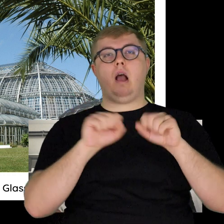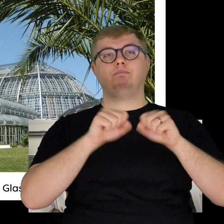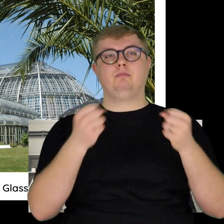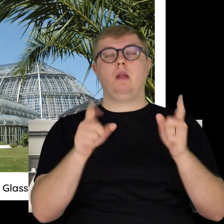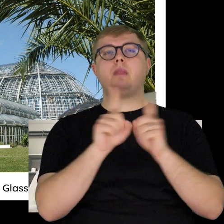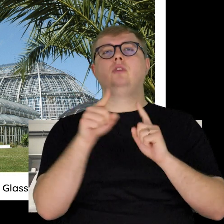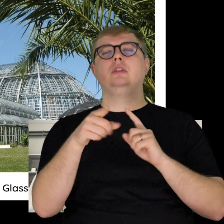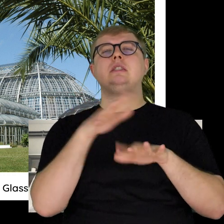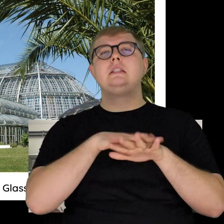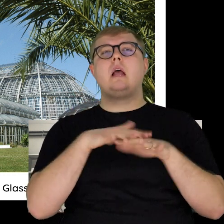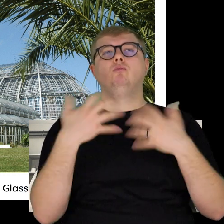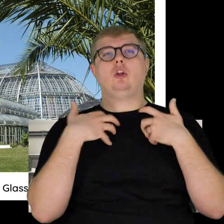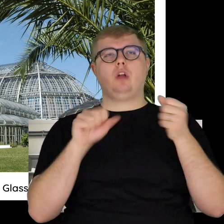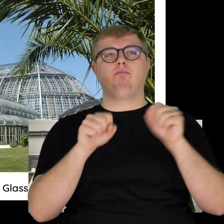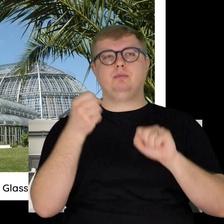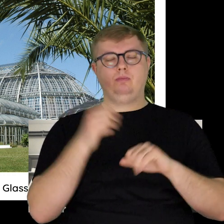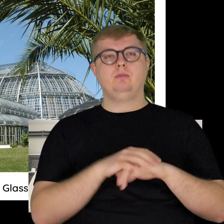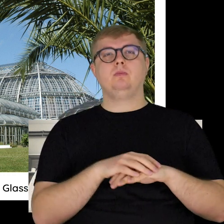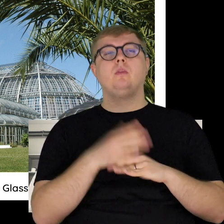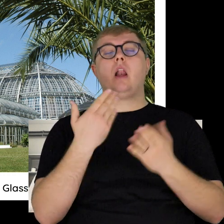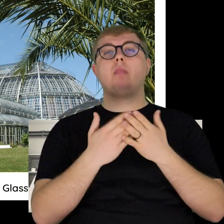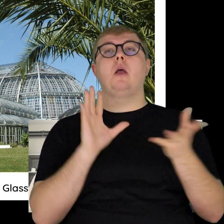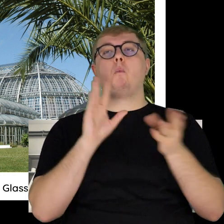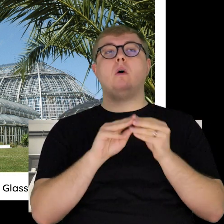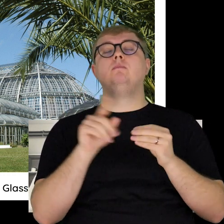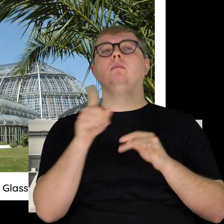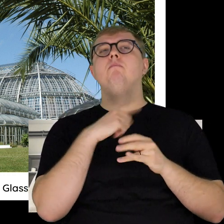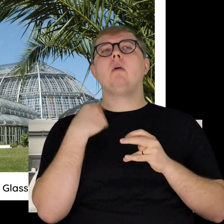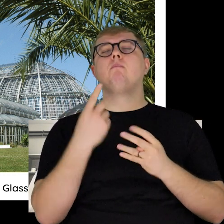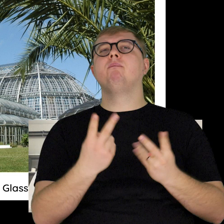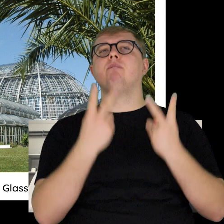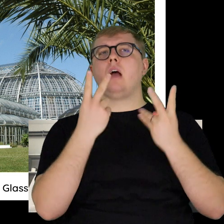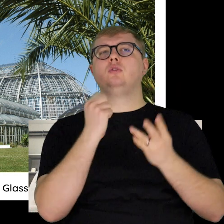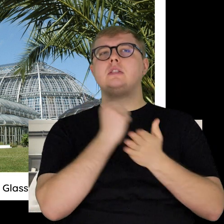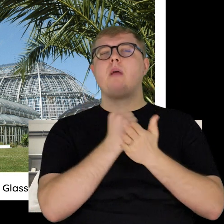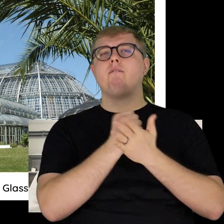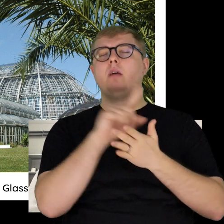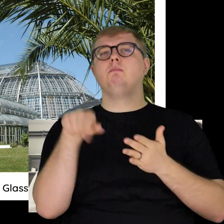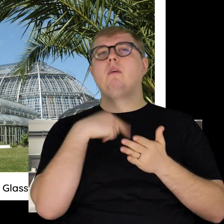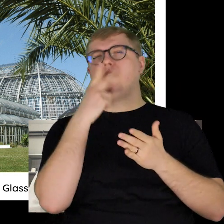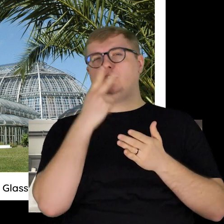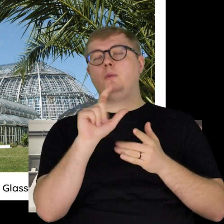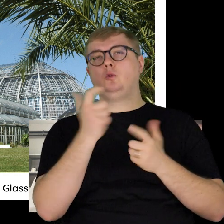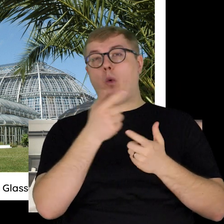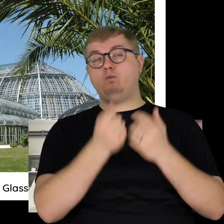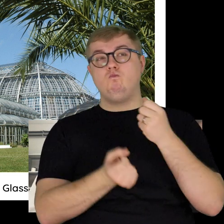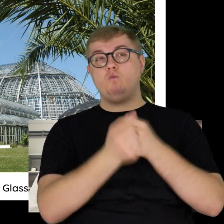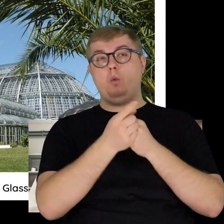sort of more powerful actors that we see as emerging as maybe as a solution to this kind of